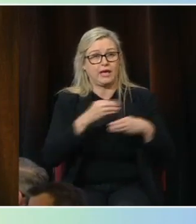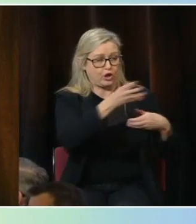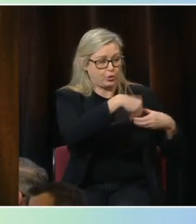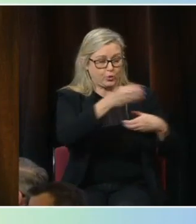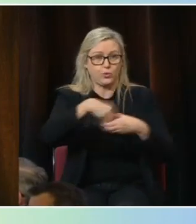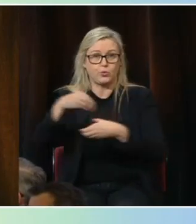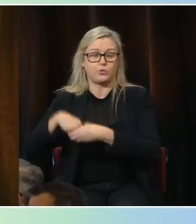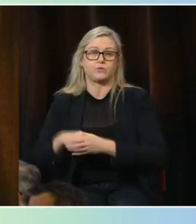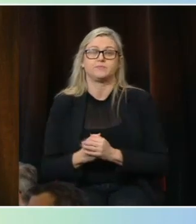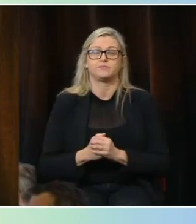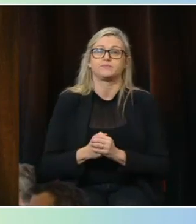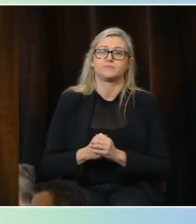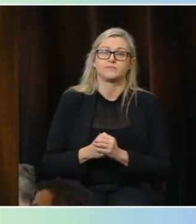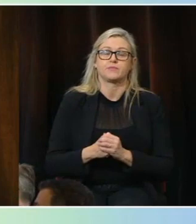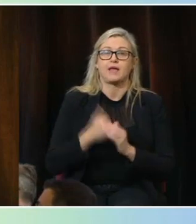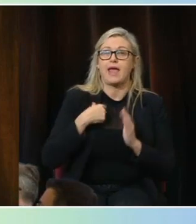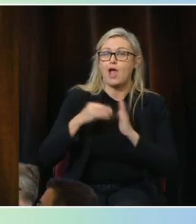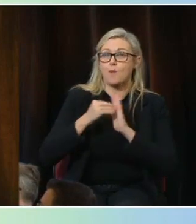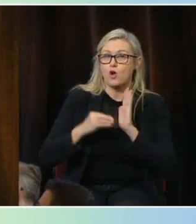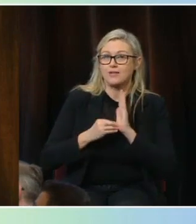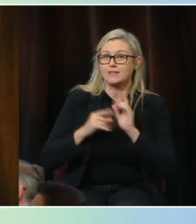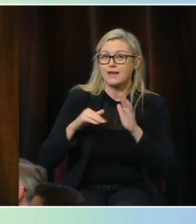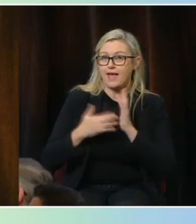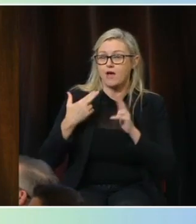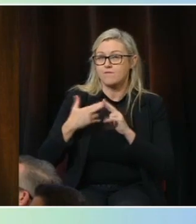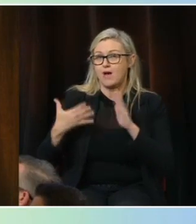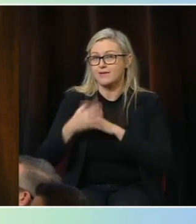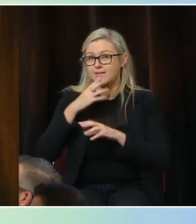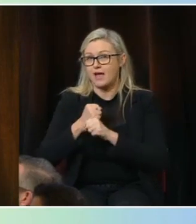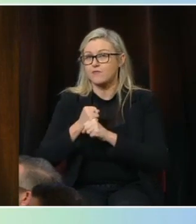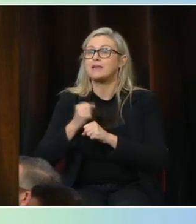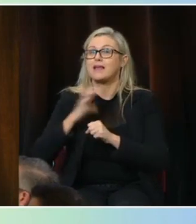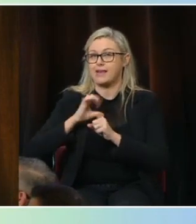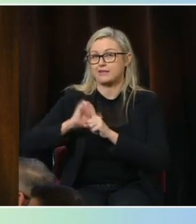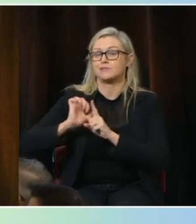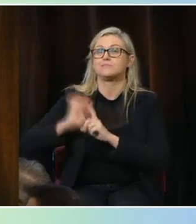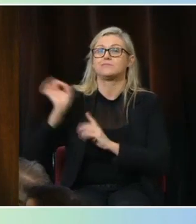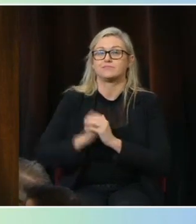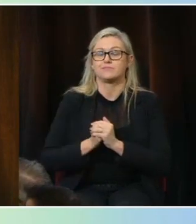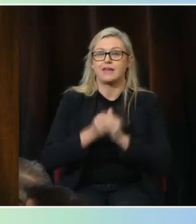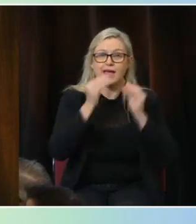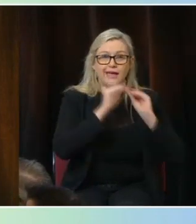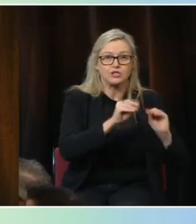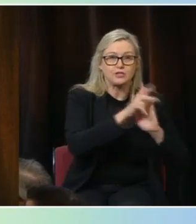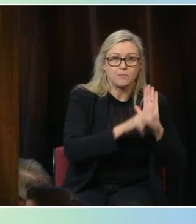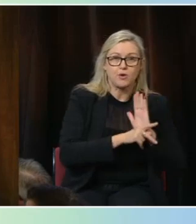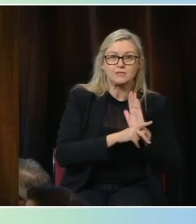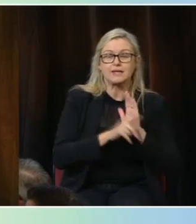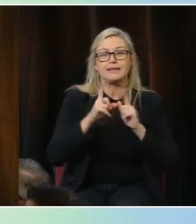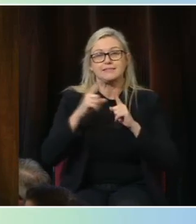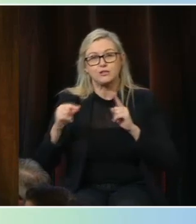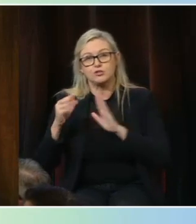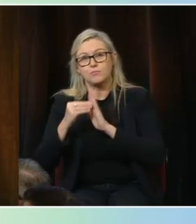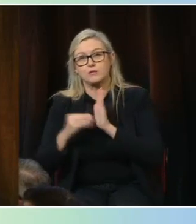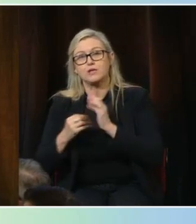a substantial upgrade of the policy scaffolding from government especially the enablers education policy climate policy digital policy